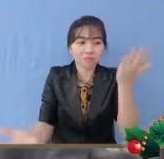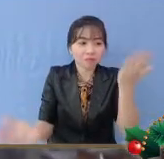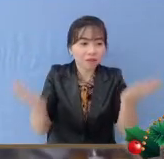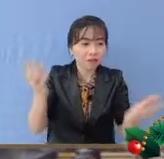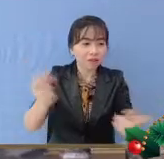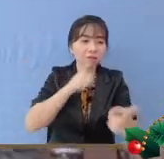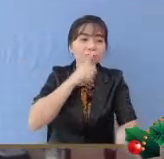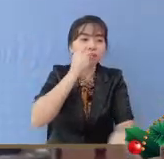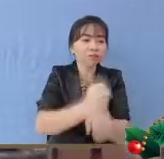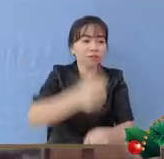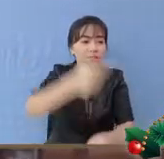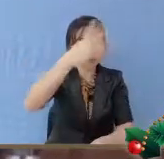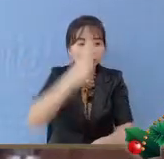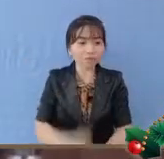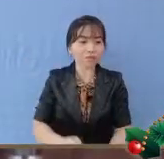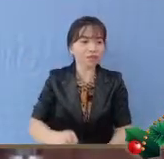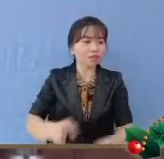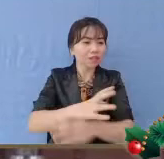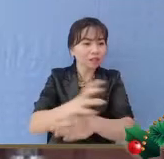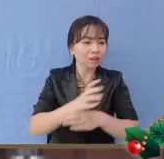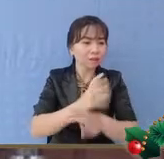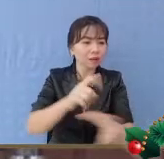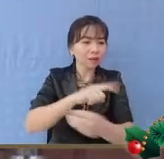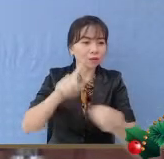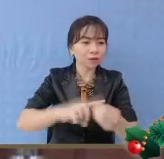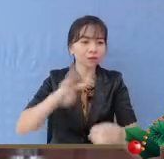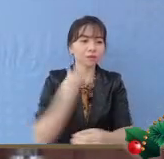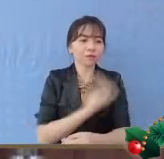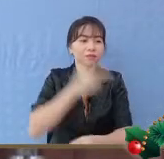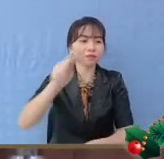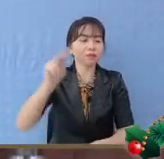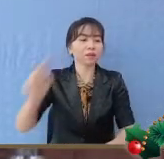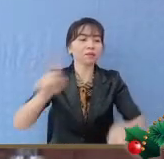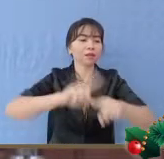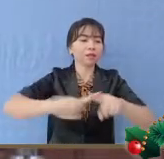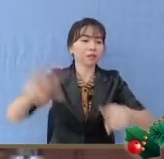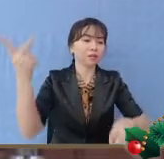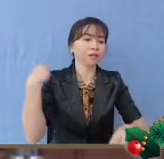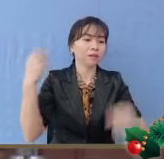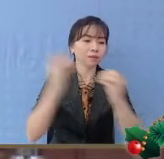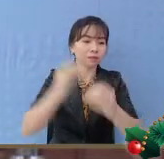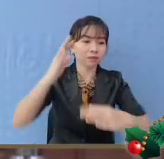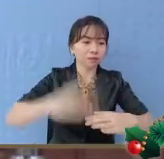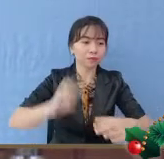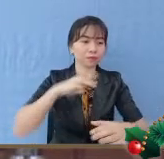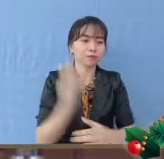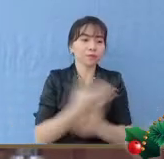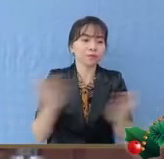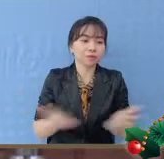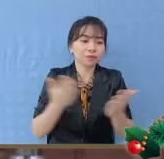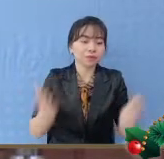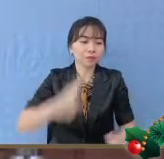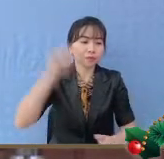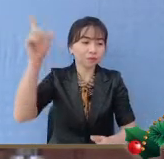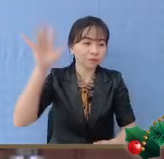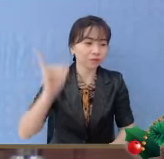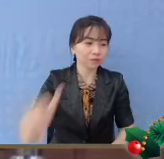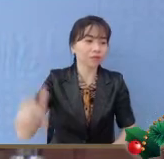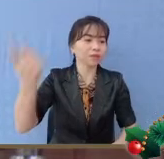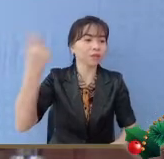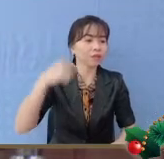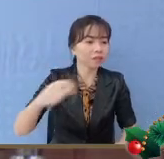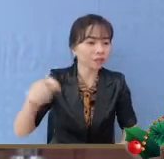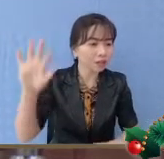compare. Sure, God is concerned about what we need, but there's more than what's here. There's